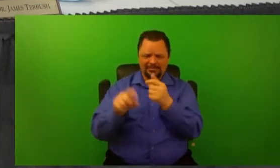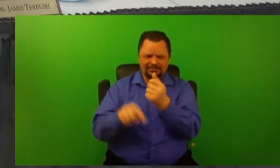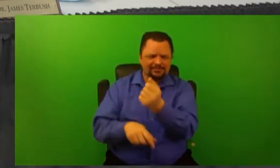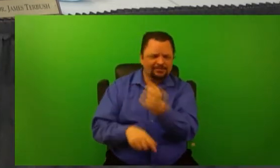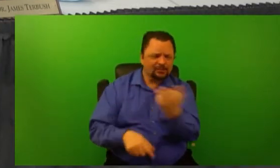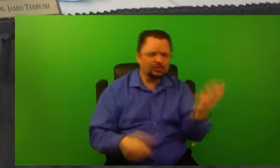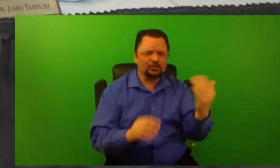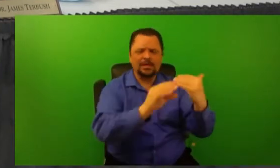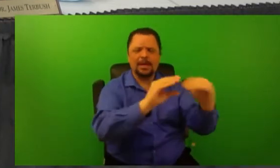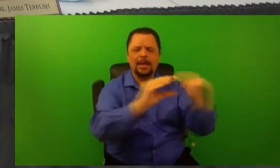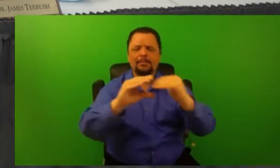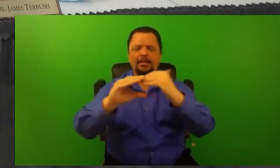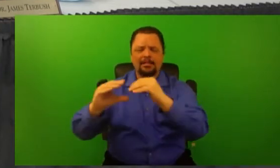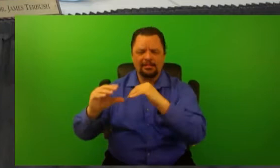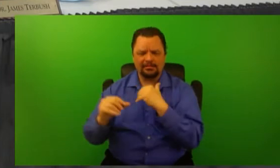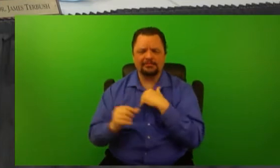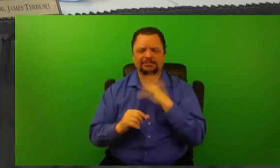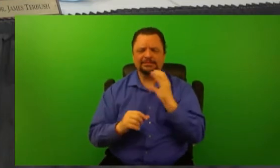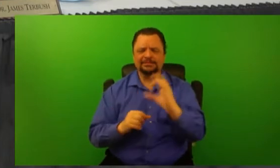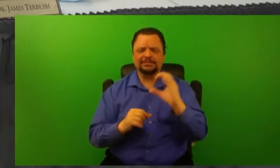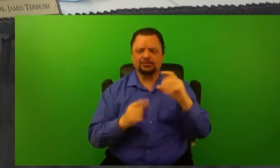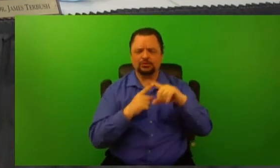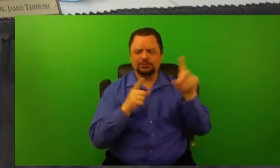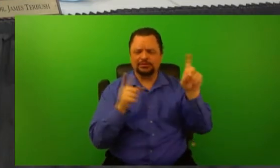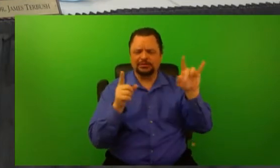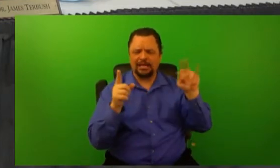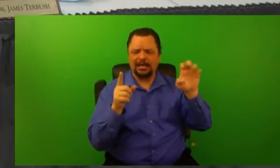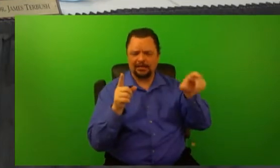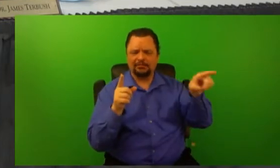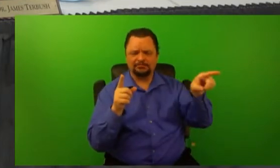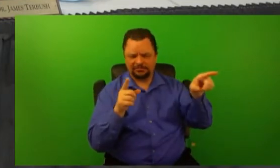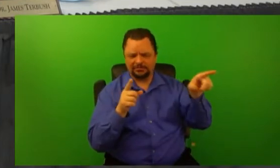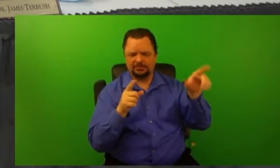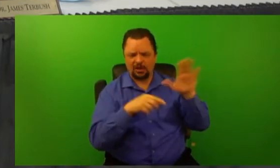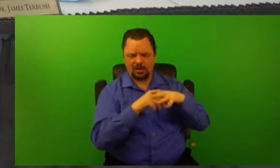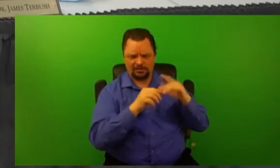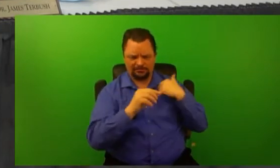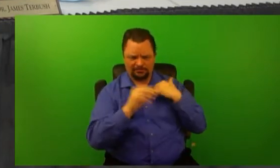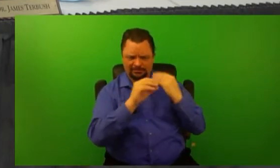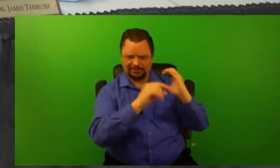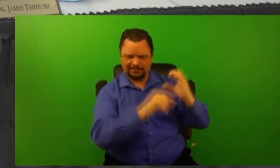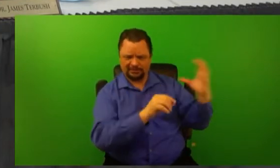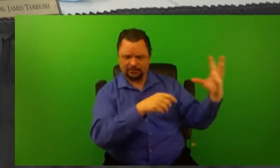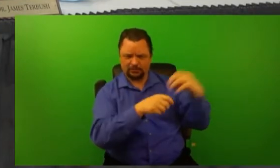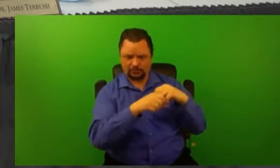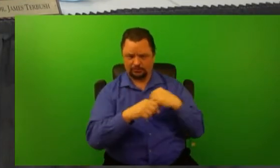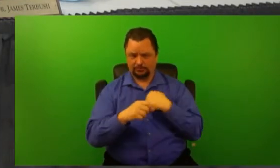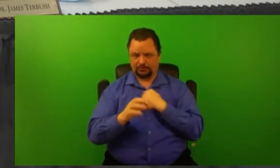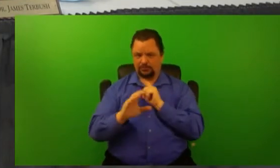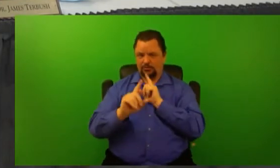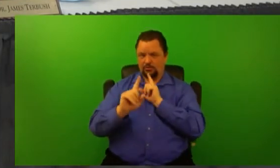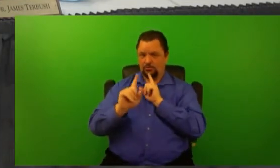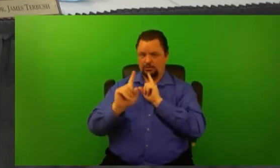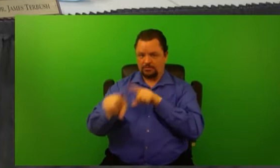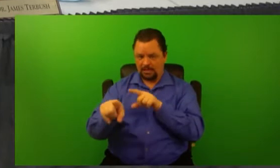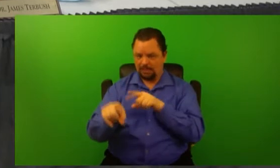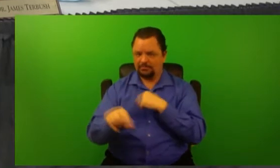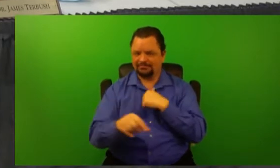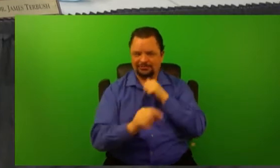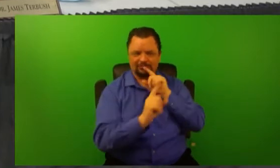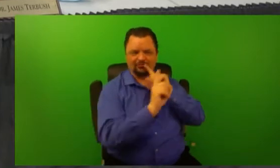in the department should know what I'm saying. I am responding just as myself, not representing the whole board,